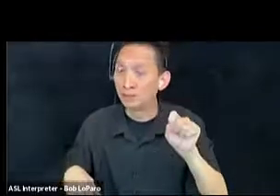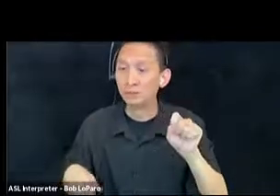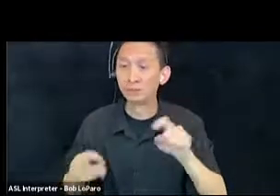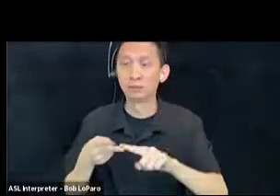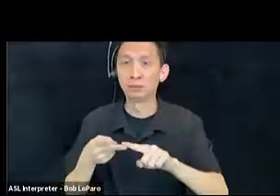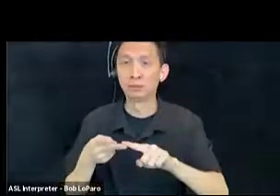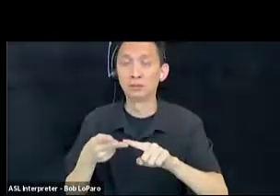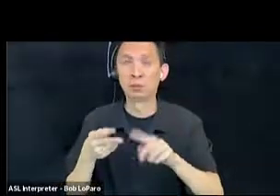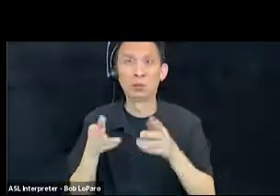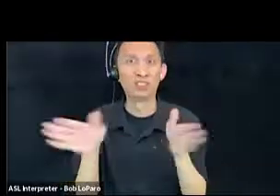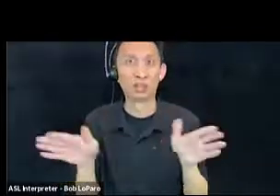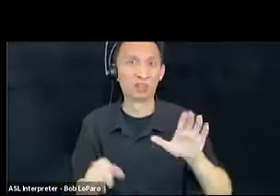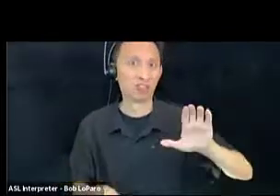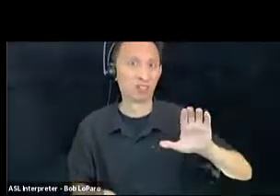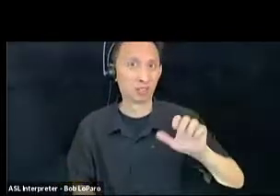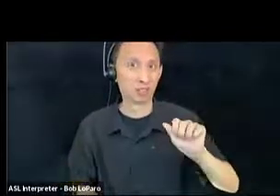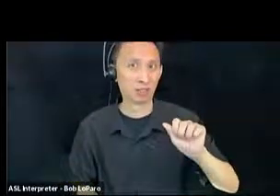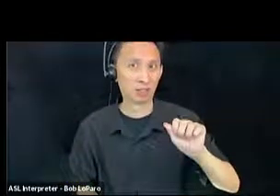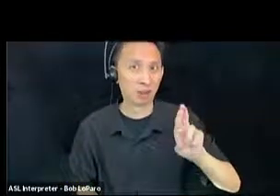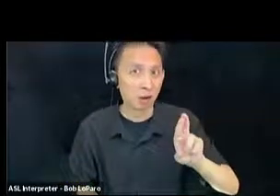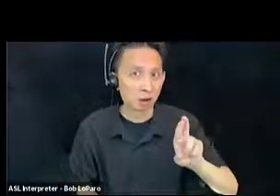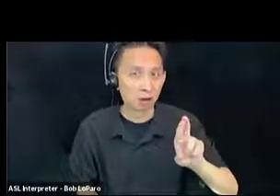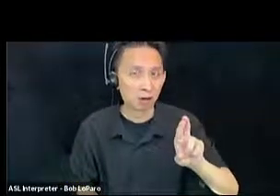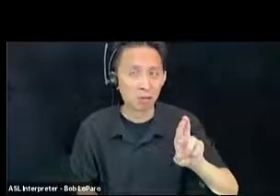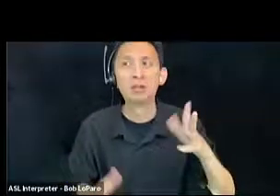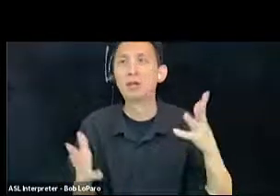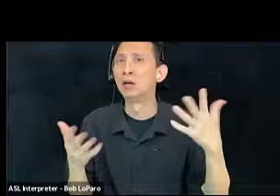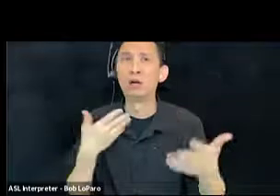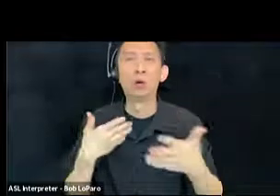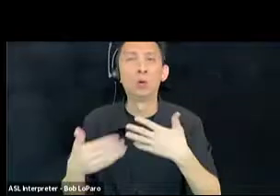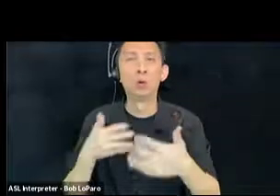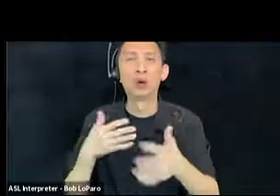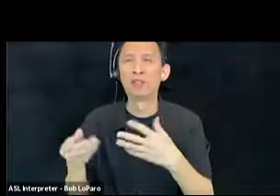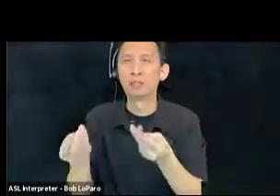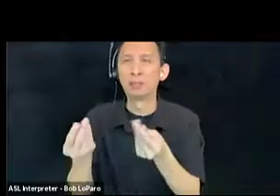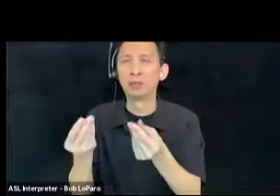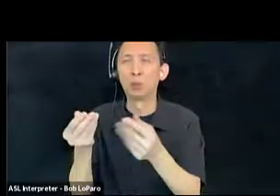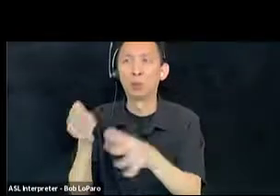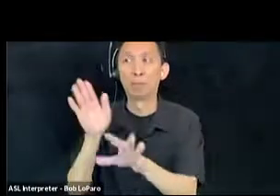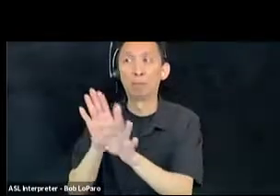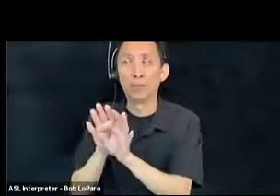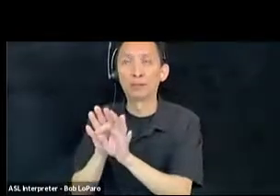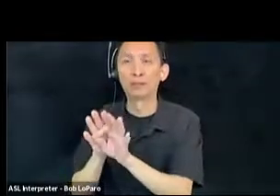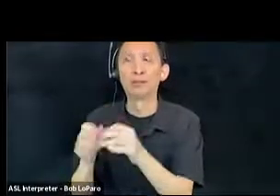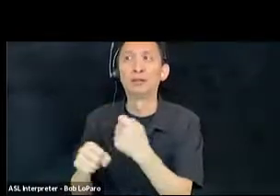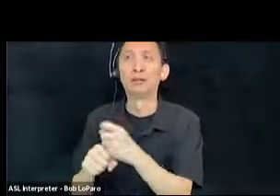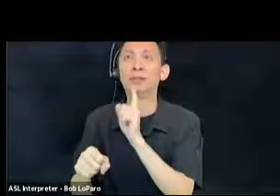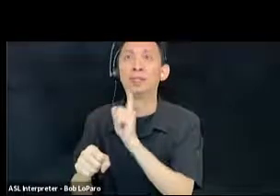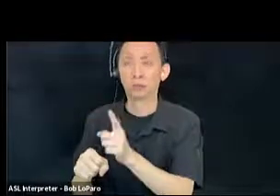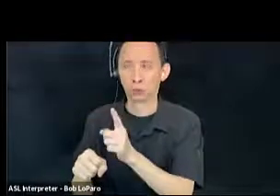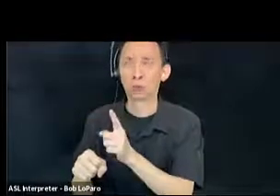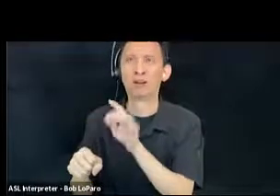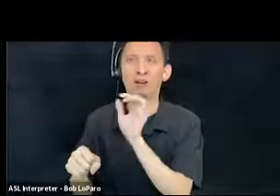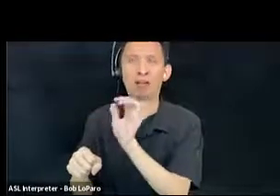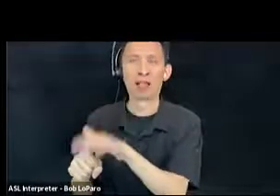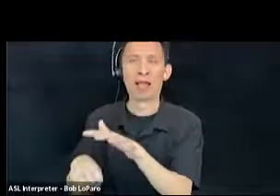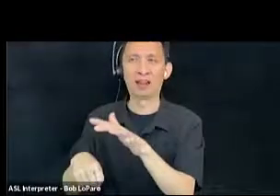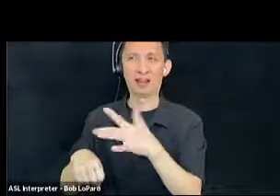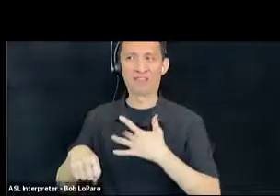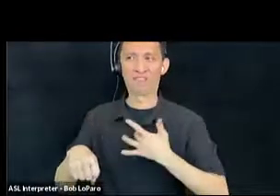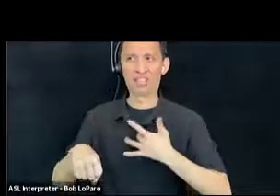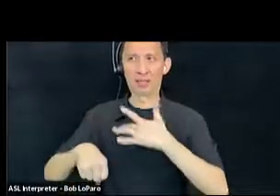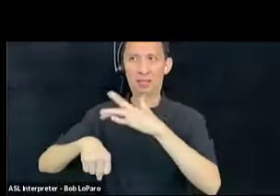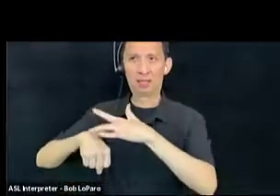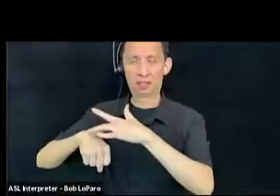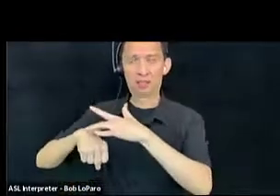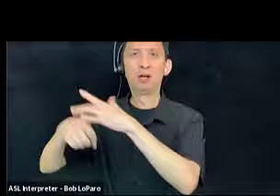So if we pick that seat belt material, we need to be very careful that we use language that pairs with what we want it to